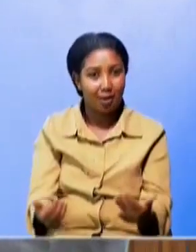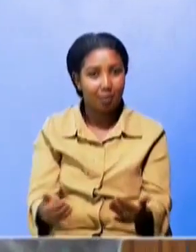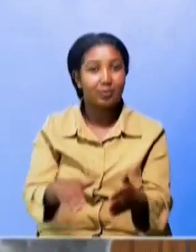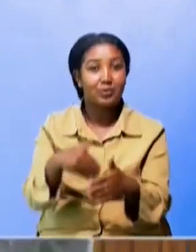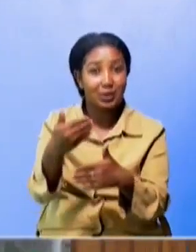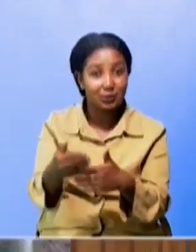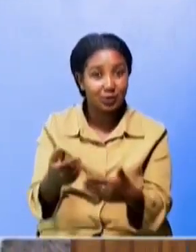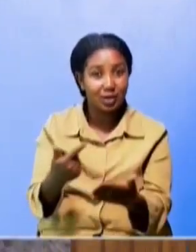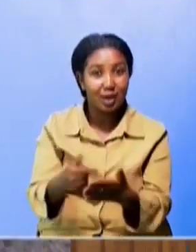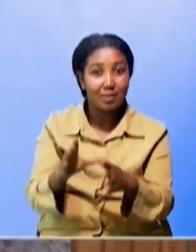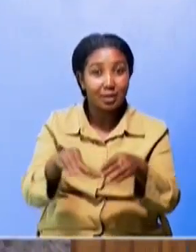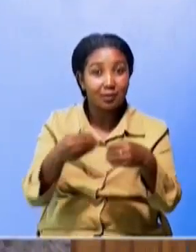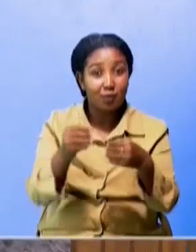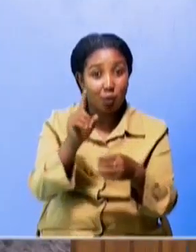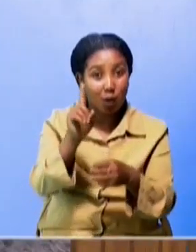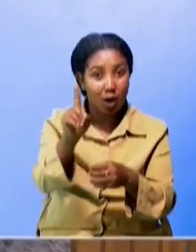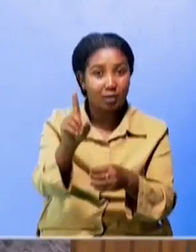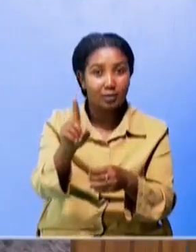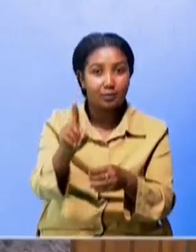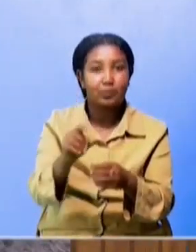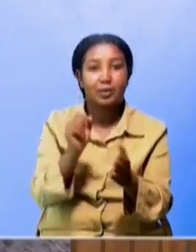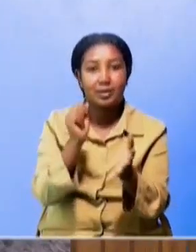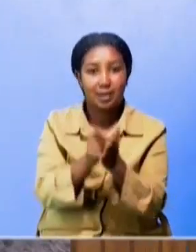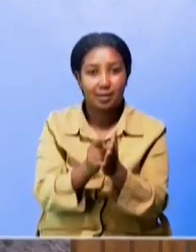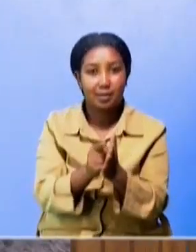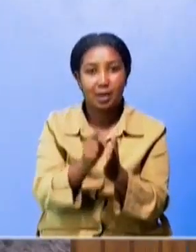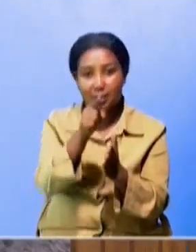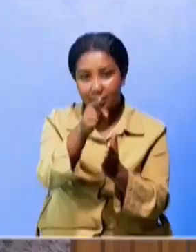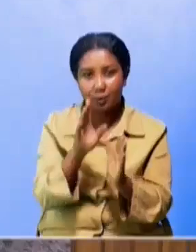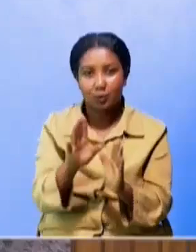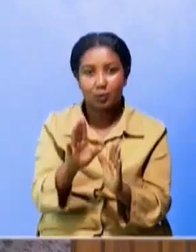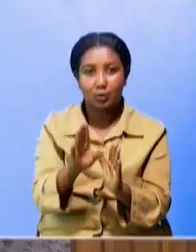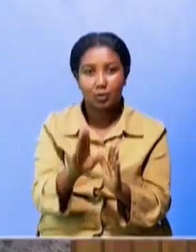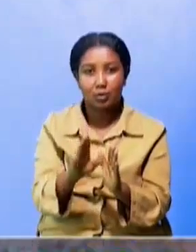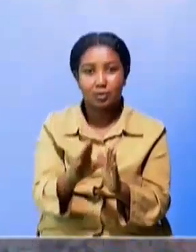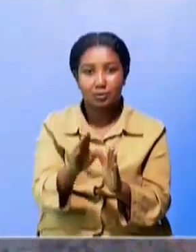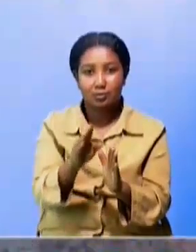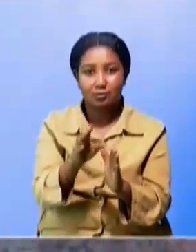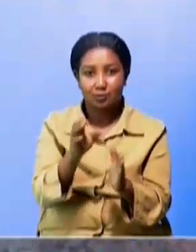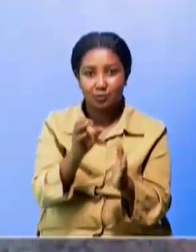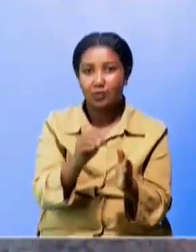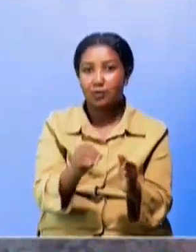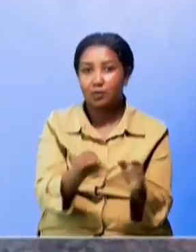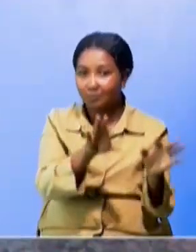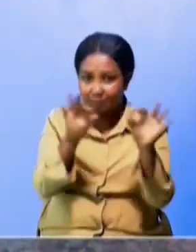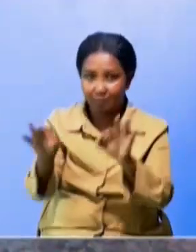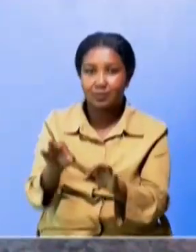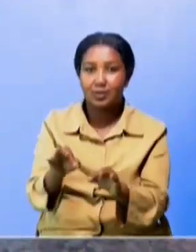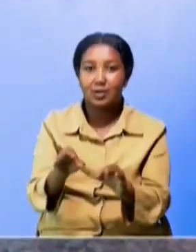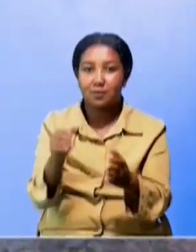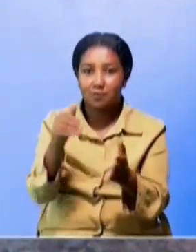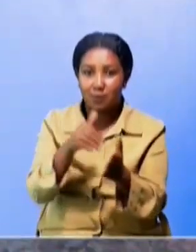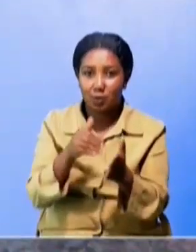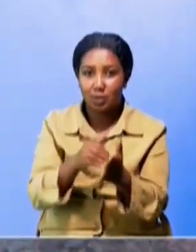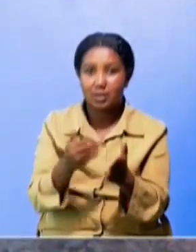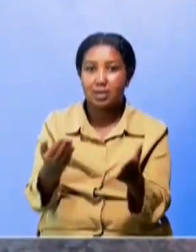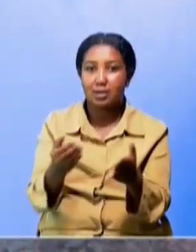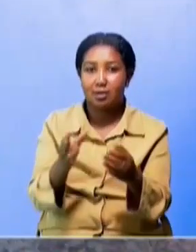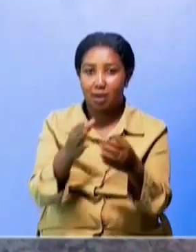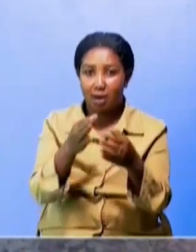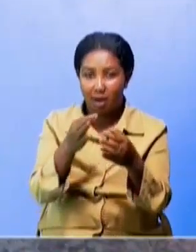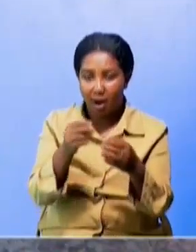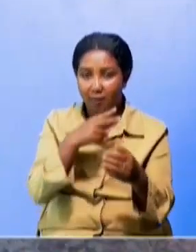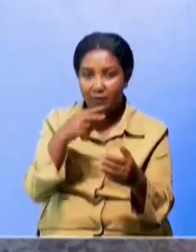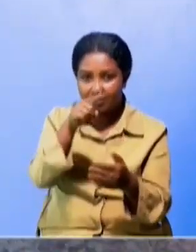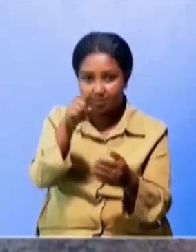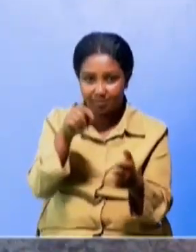this, let me give you one example, and then you are welcome to insert these frequency adverbs in different sentences.